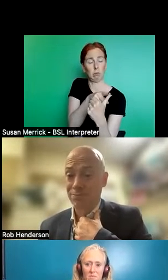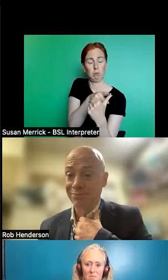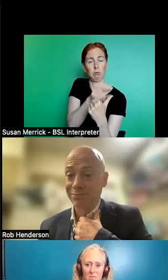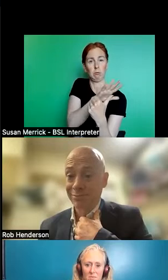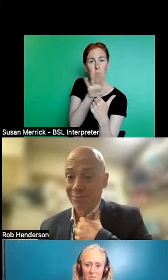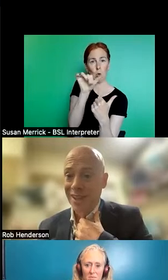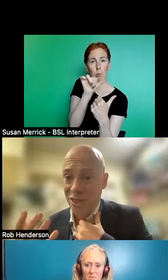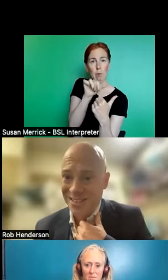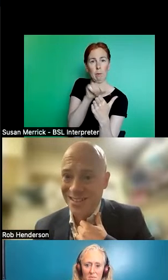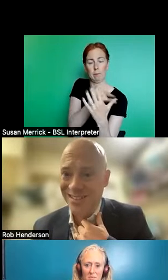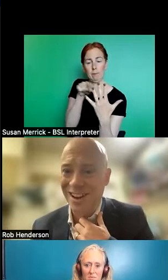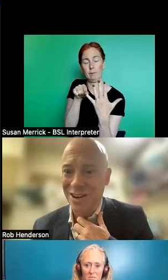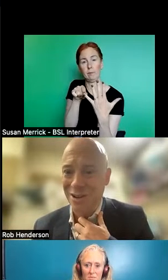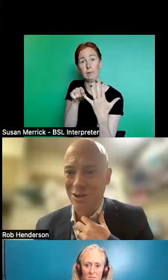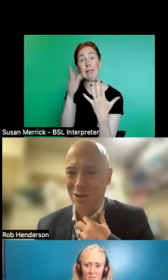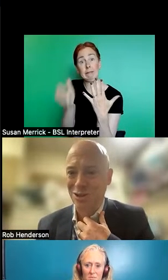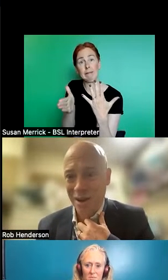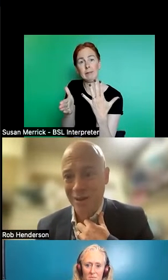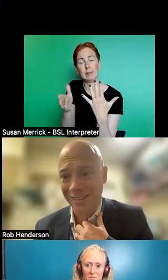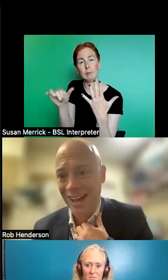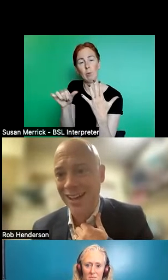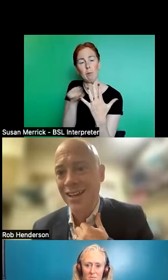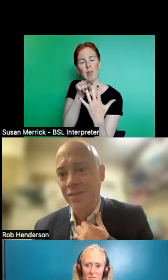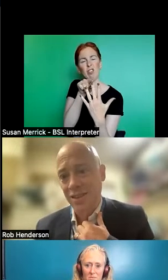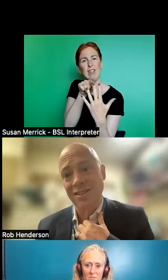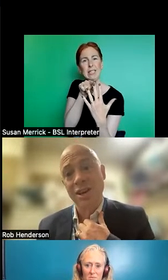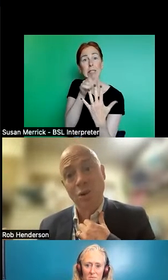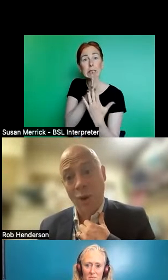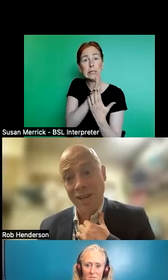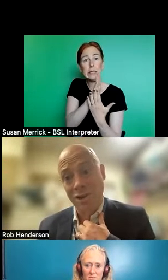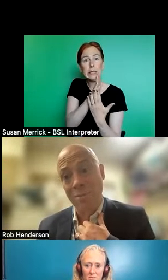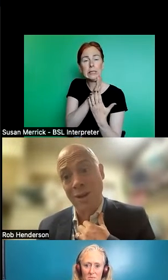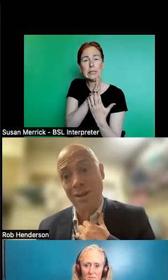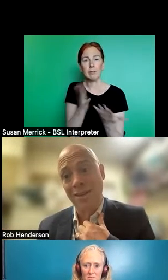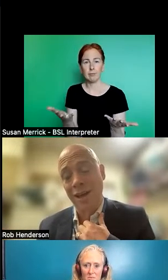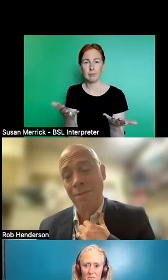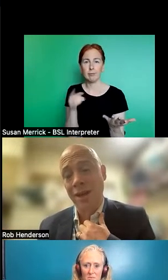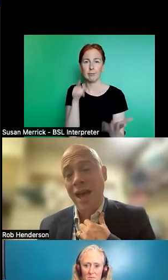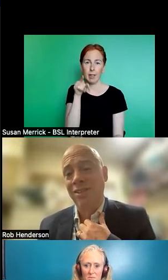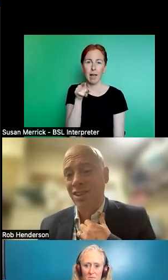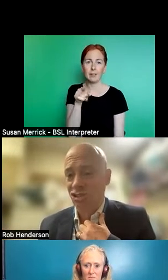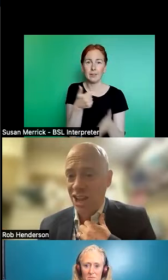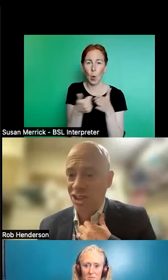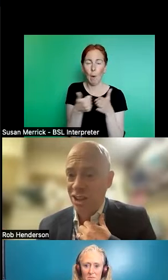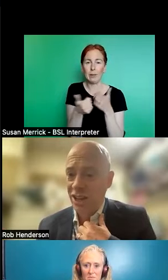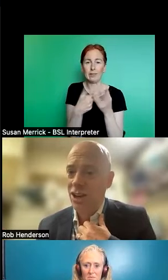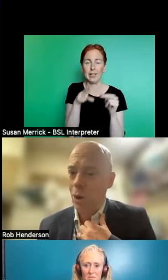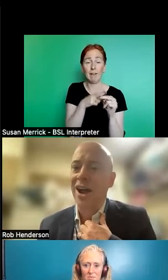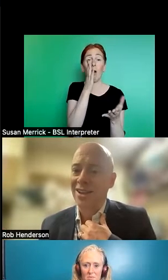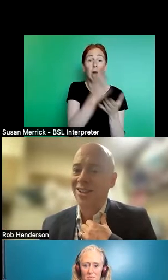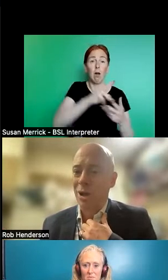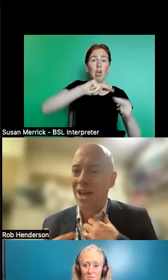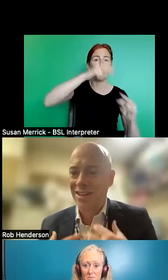know. And that's the scenario that you're describing there, that is quite common. And does it change anything?